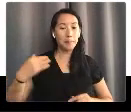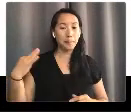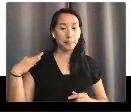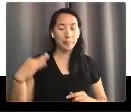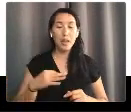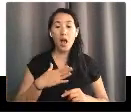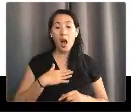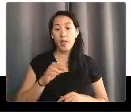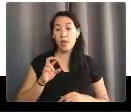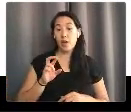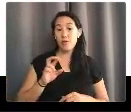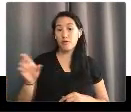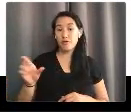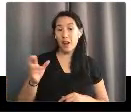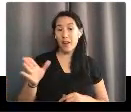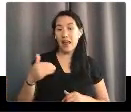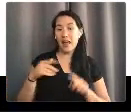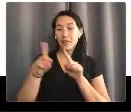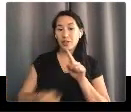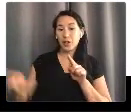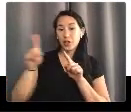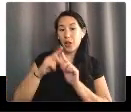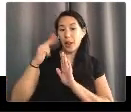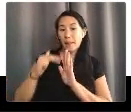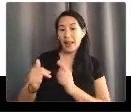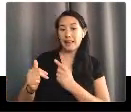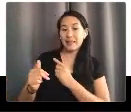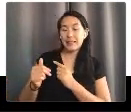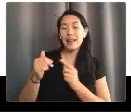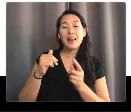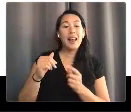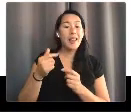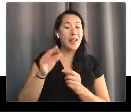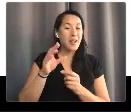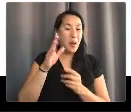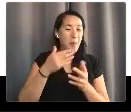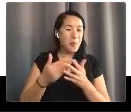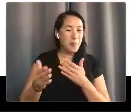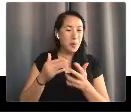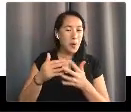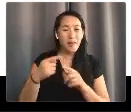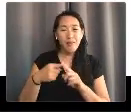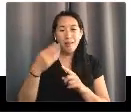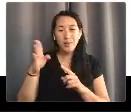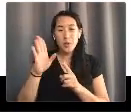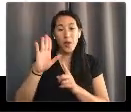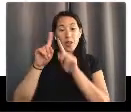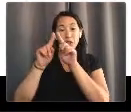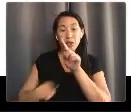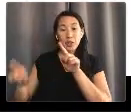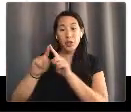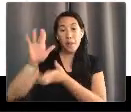the right-hand side, there is a circle painted in gradients of blue and gray. And in the middle of the circle, there are three